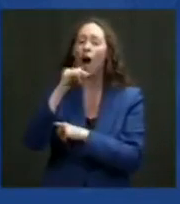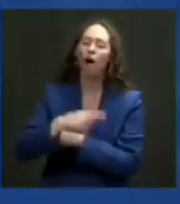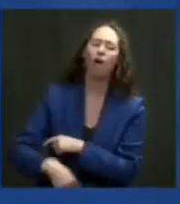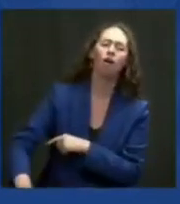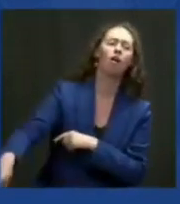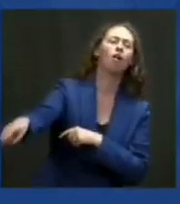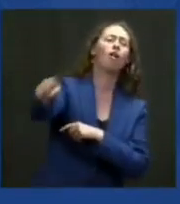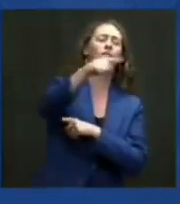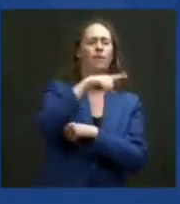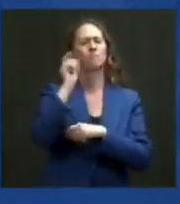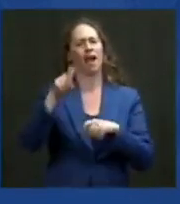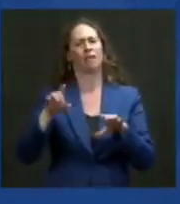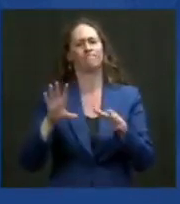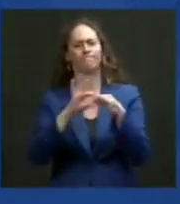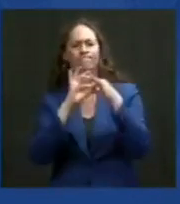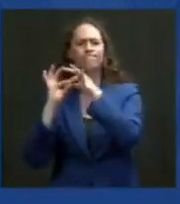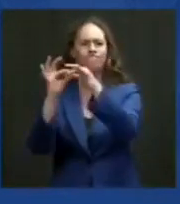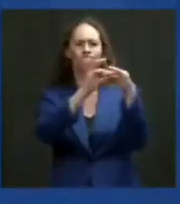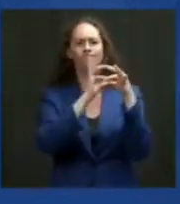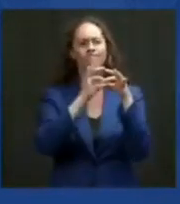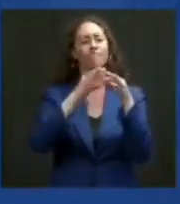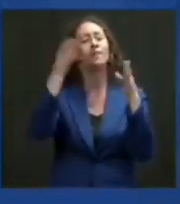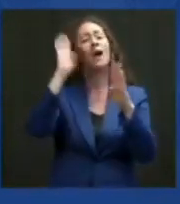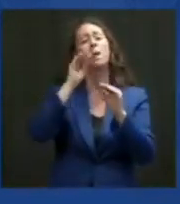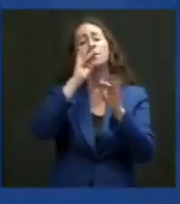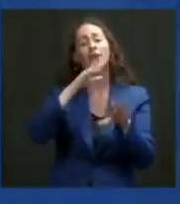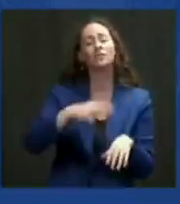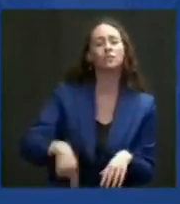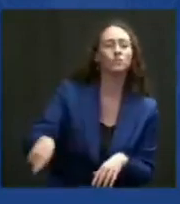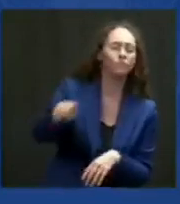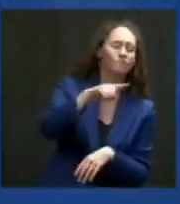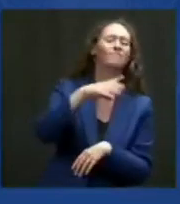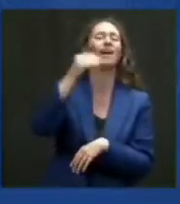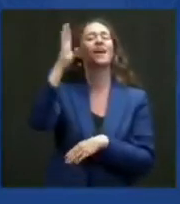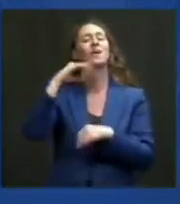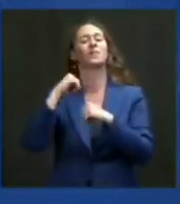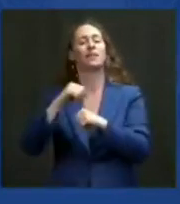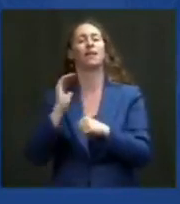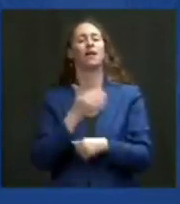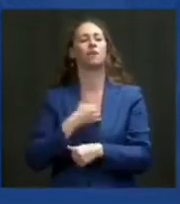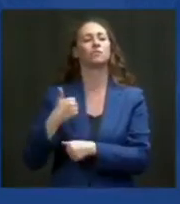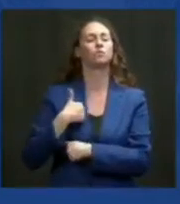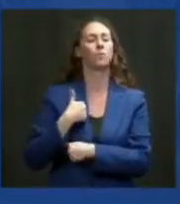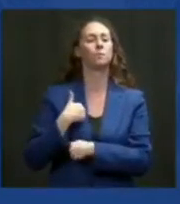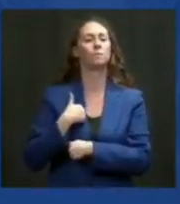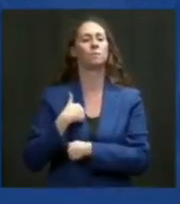act. God bless you all, and may God protect our troops and all those who